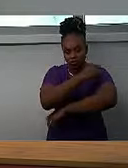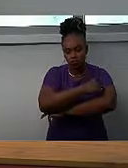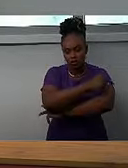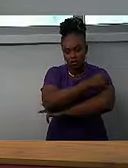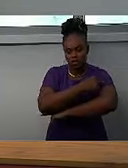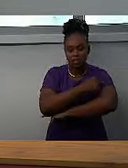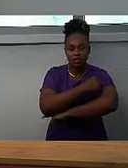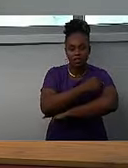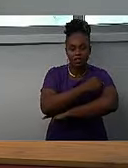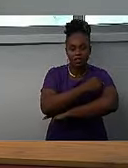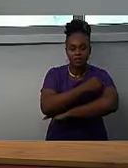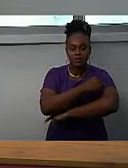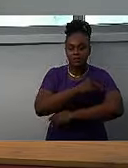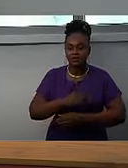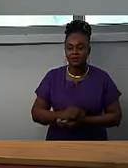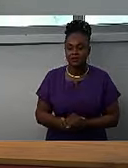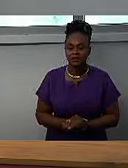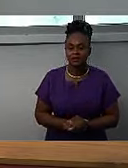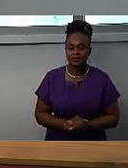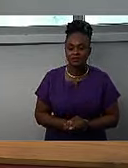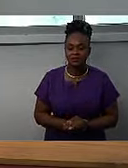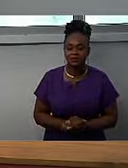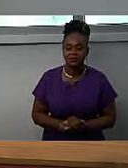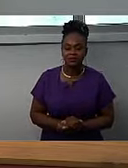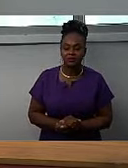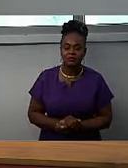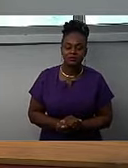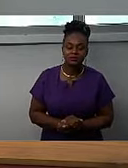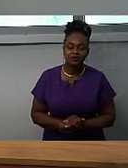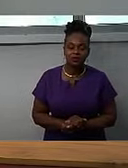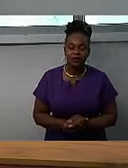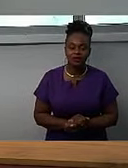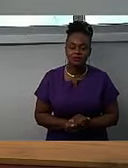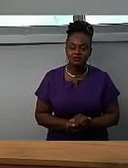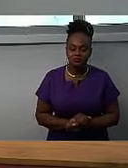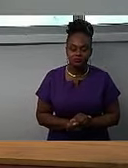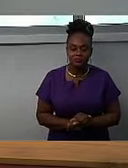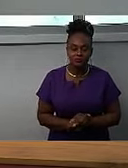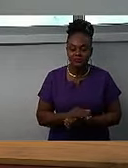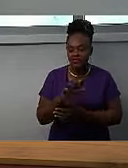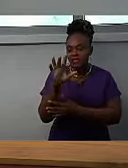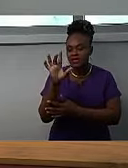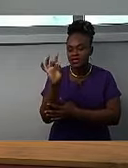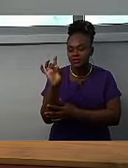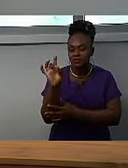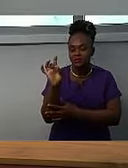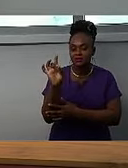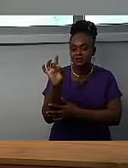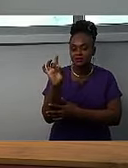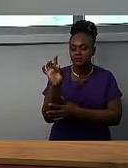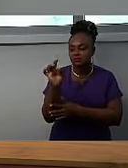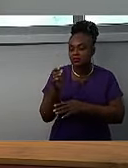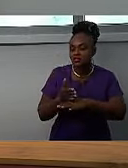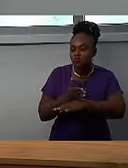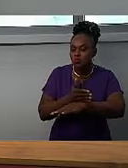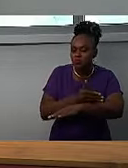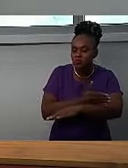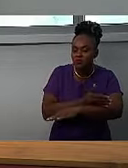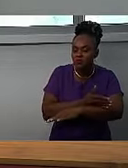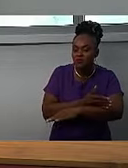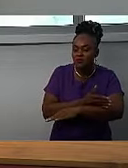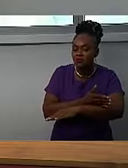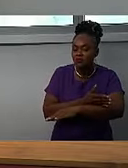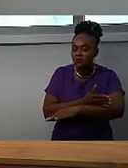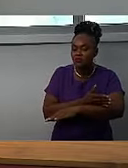at the Phase 2 building of the General Hospital. 8th, the enhancement of primary health care